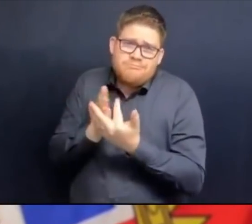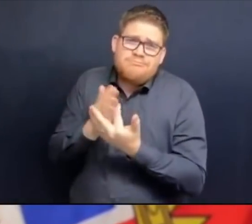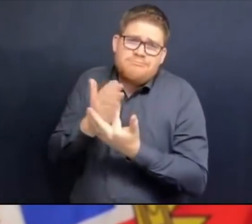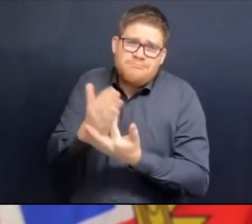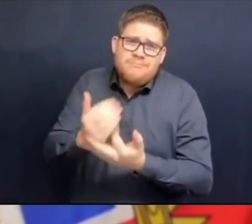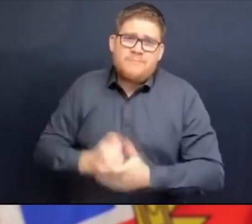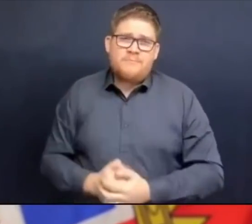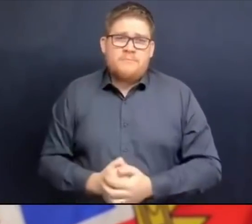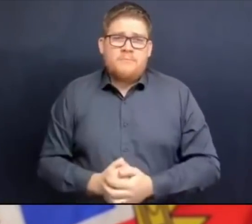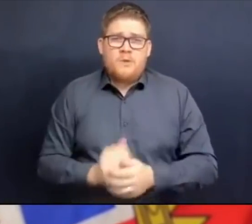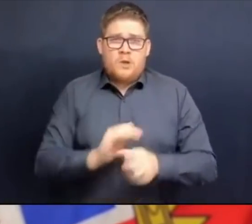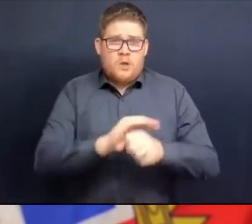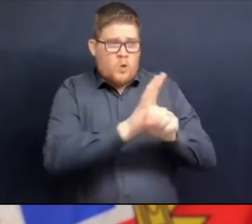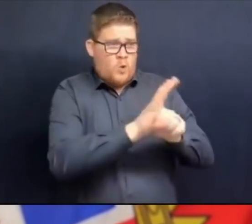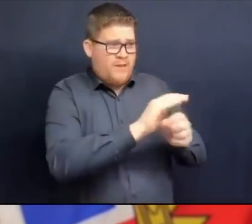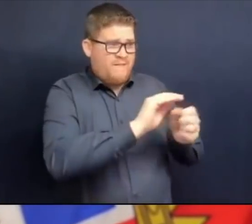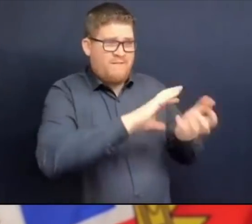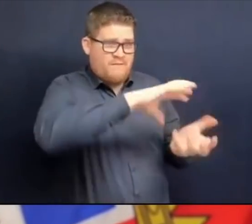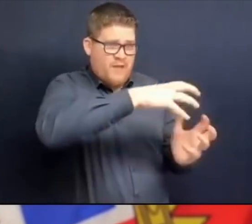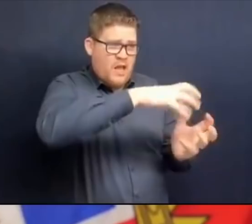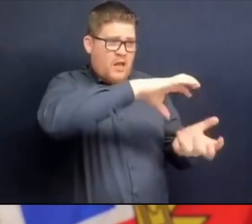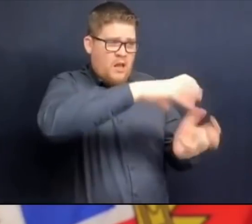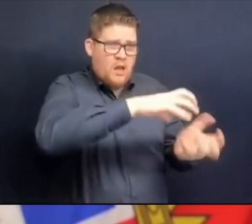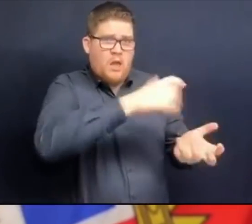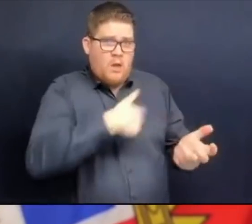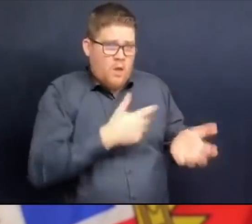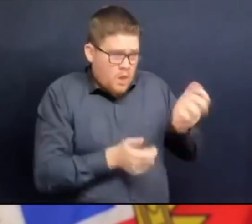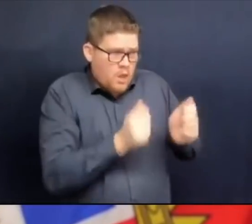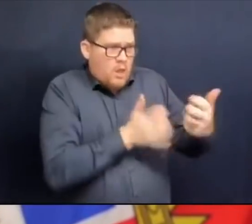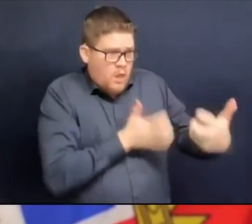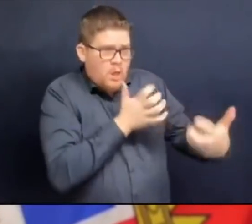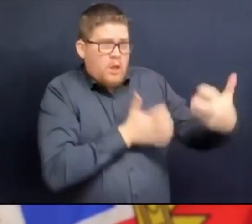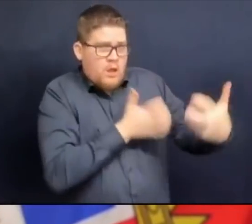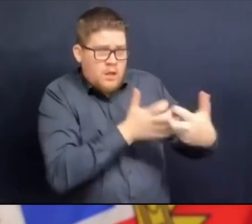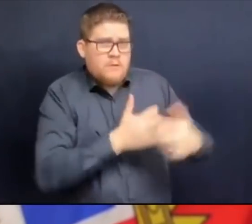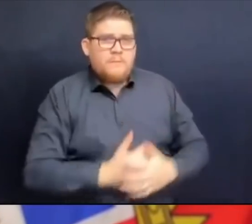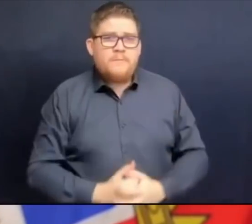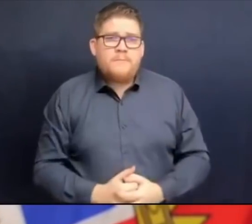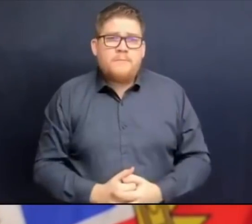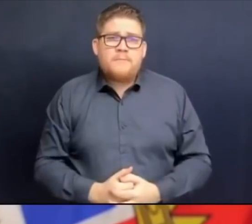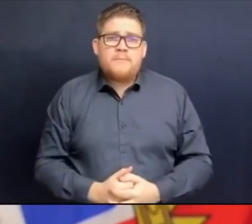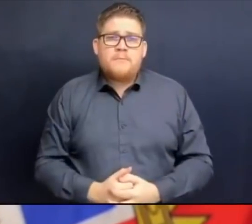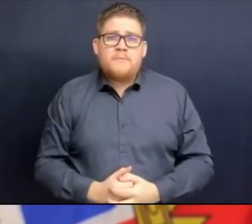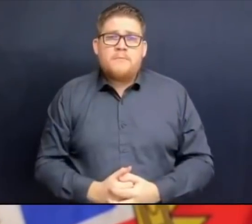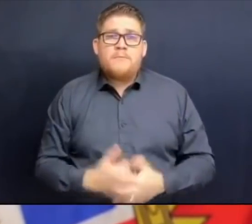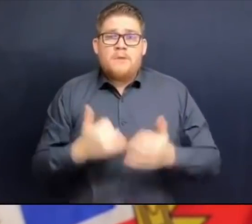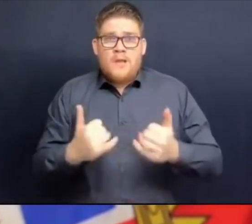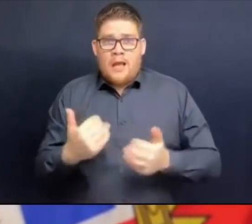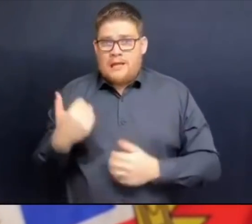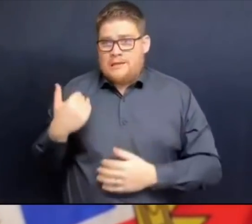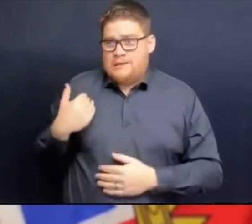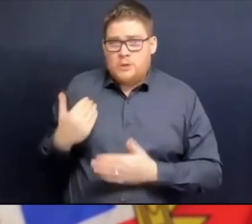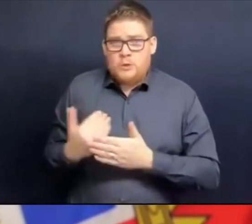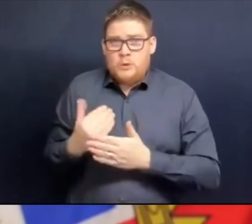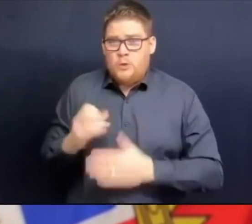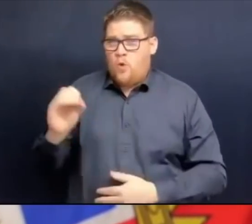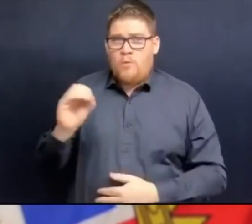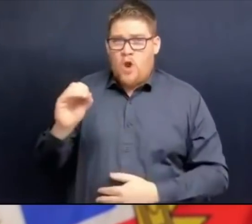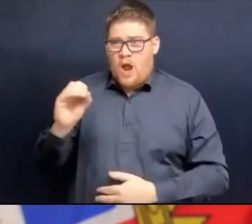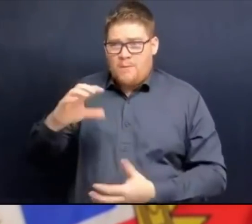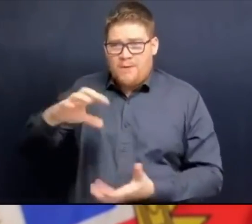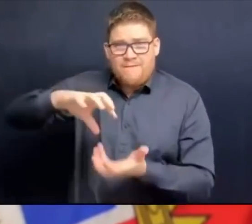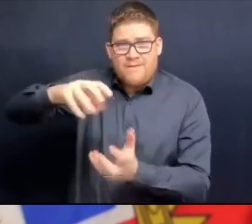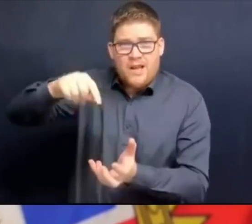this virus has shown us. But the reasons we are coping right now with this Omicron